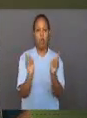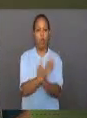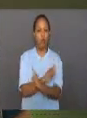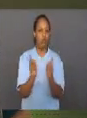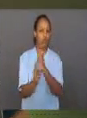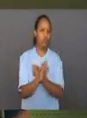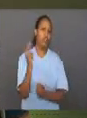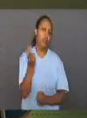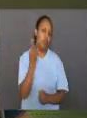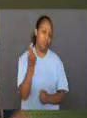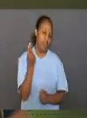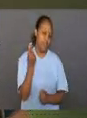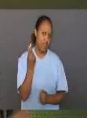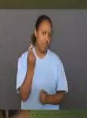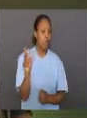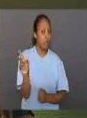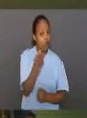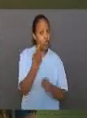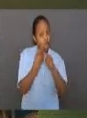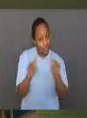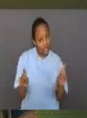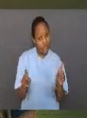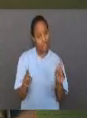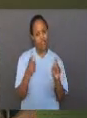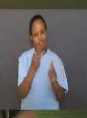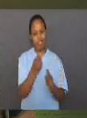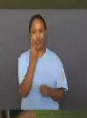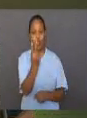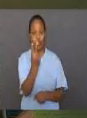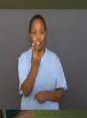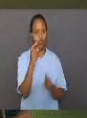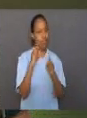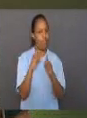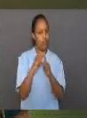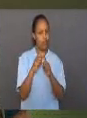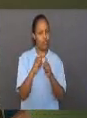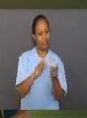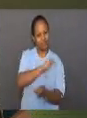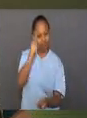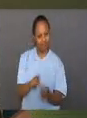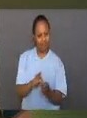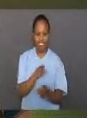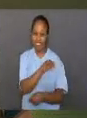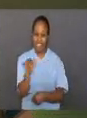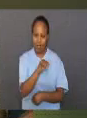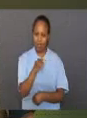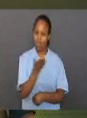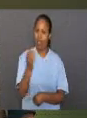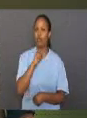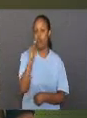interchangeably. However, these two terms do not mean the exact same